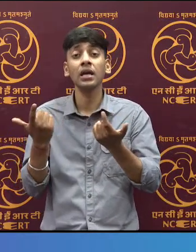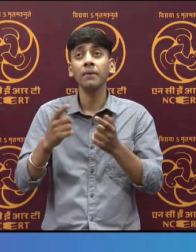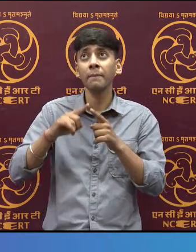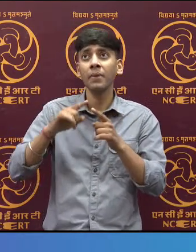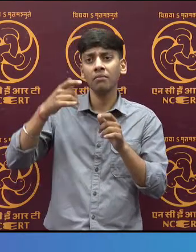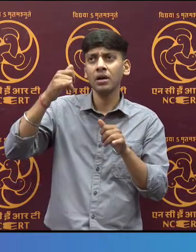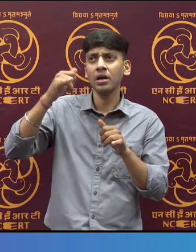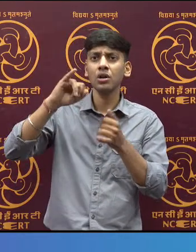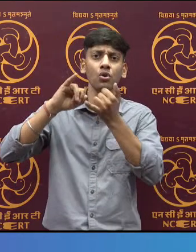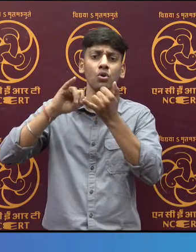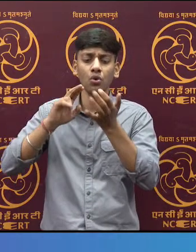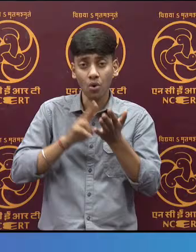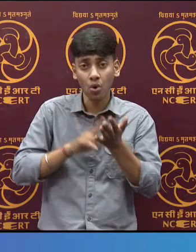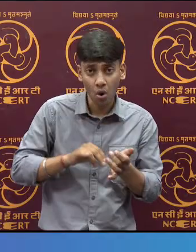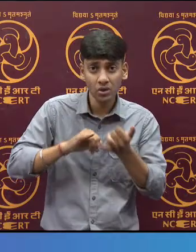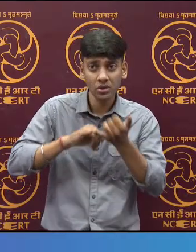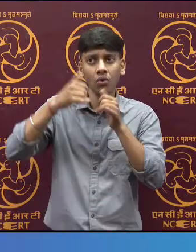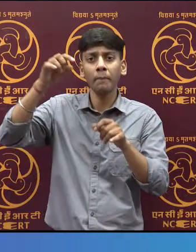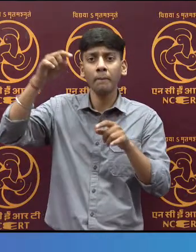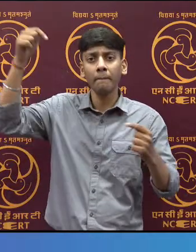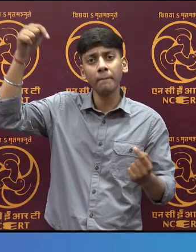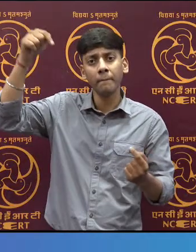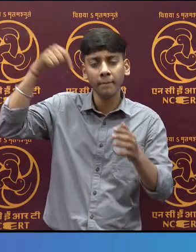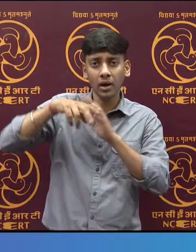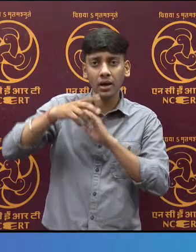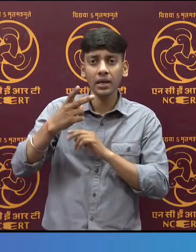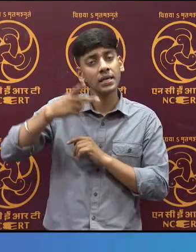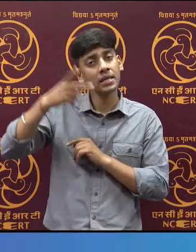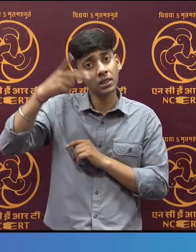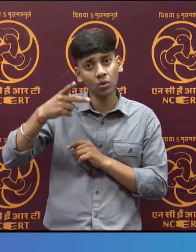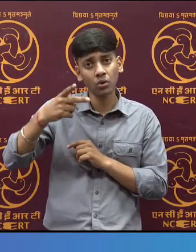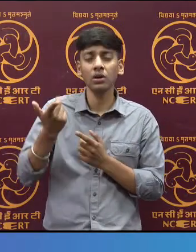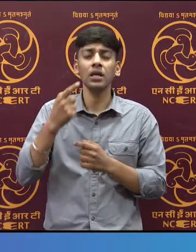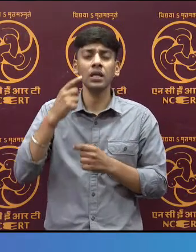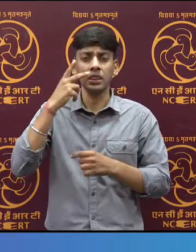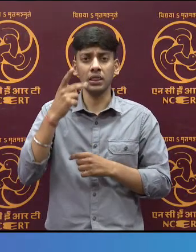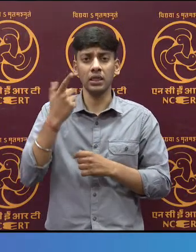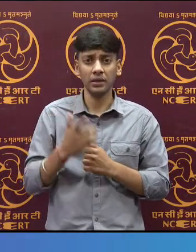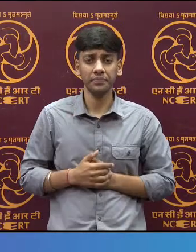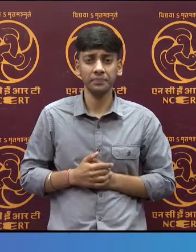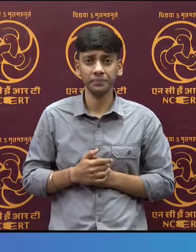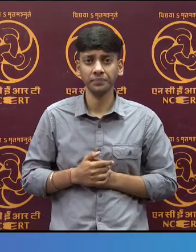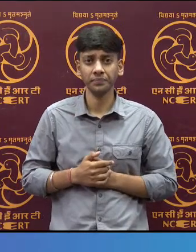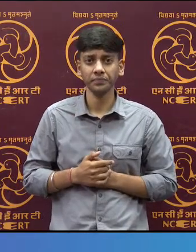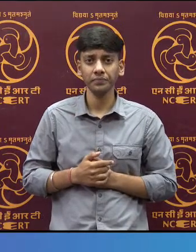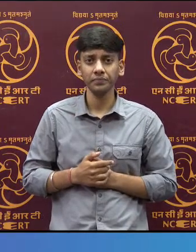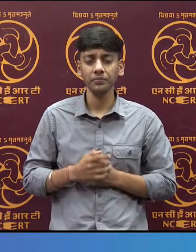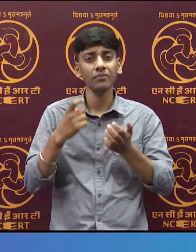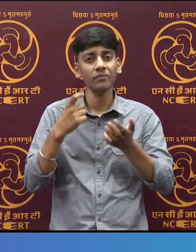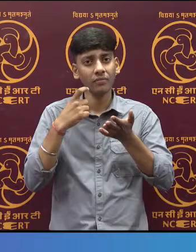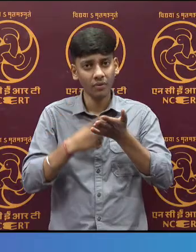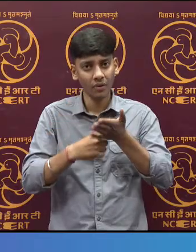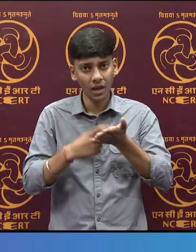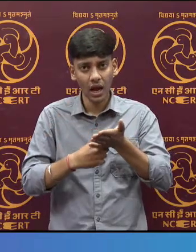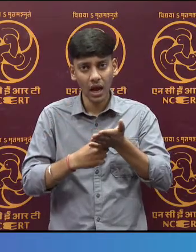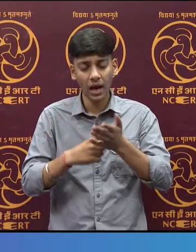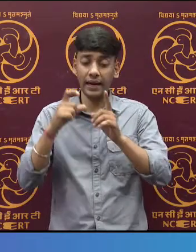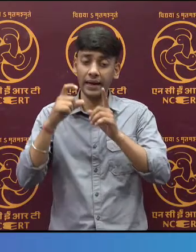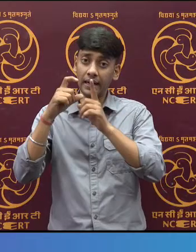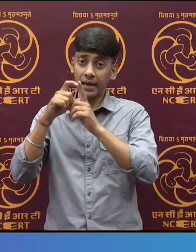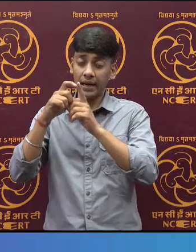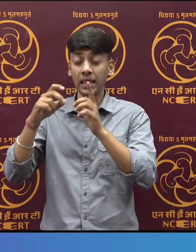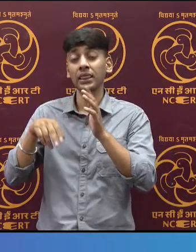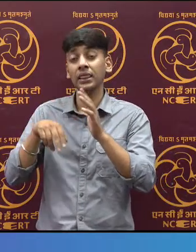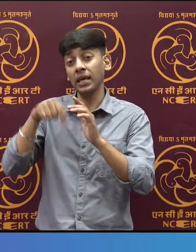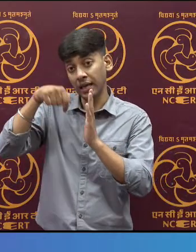smaller than the distance than the equatorial radius. Yes. So, as we see that since R is in the denominator, if